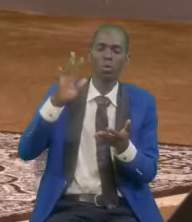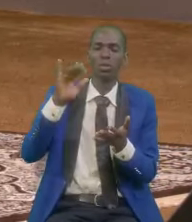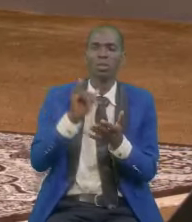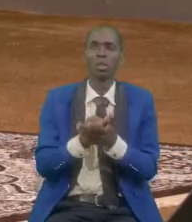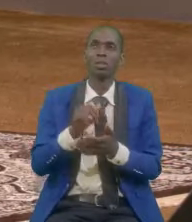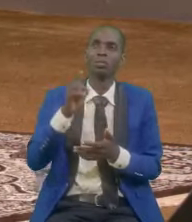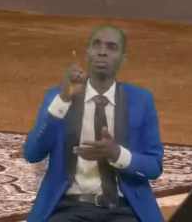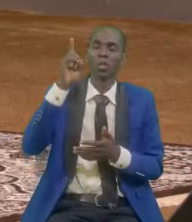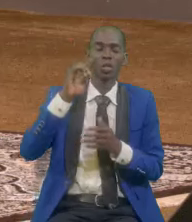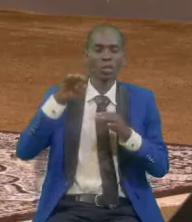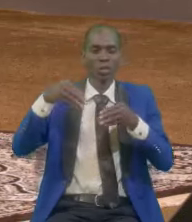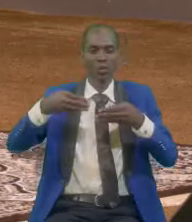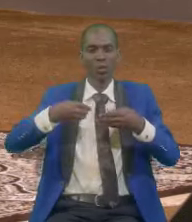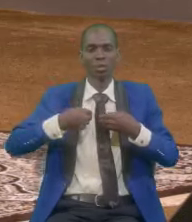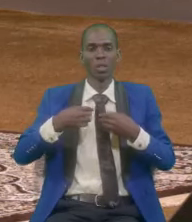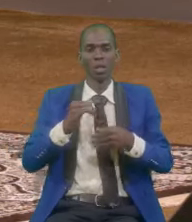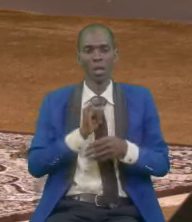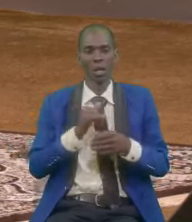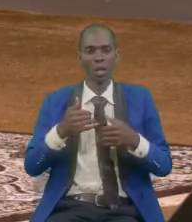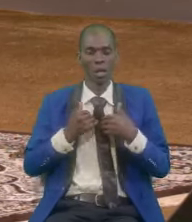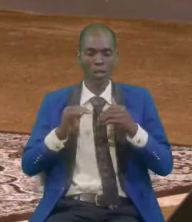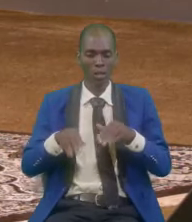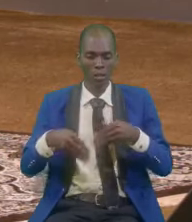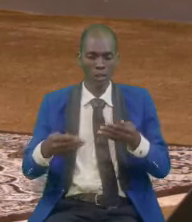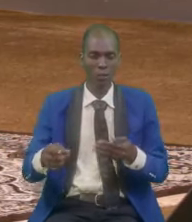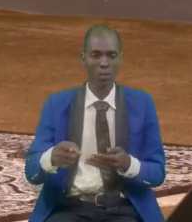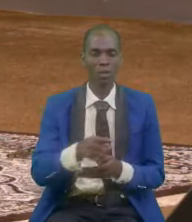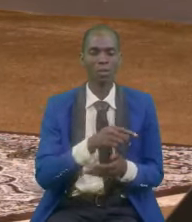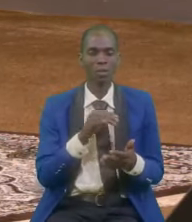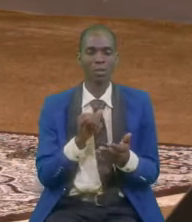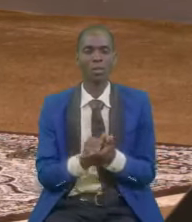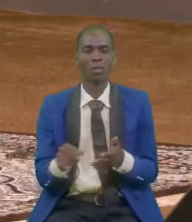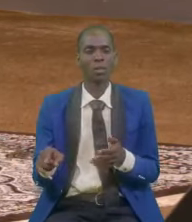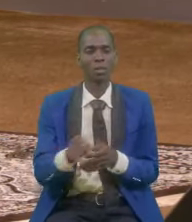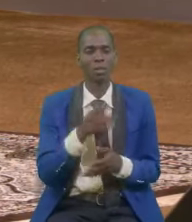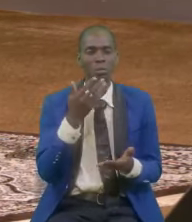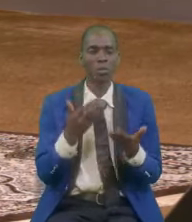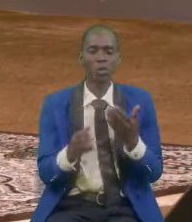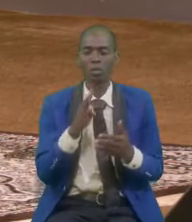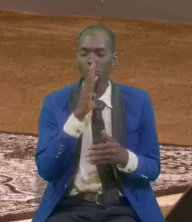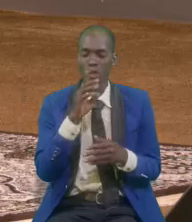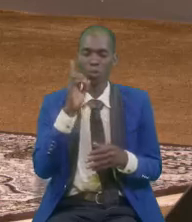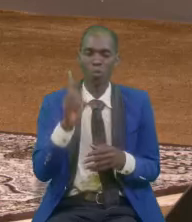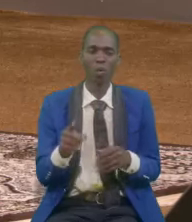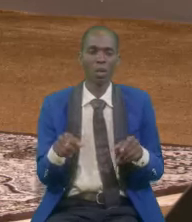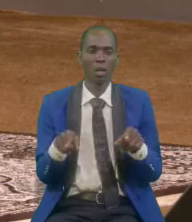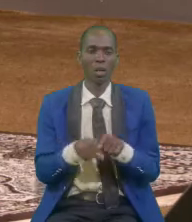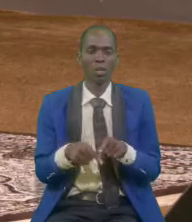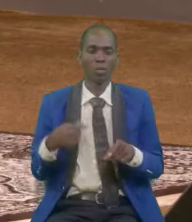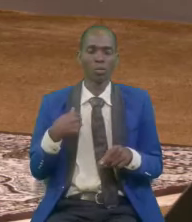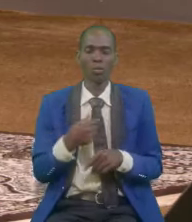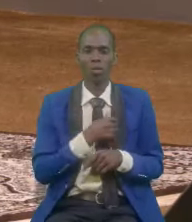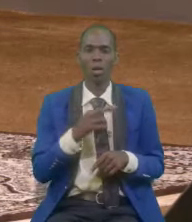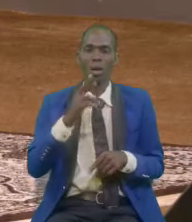me, I have given them, that they may be one, even as we